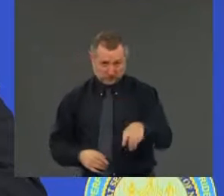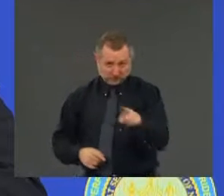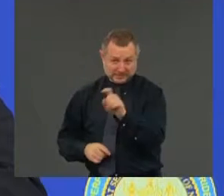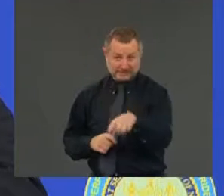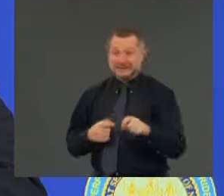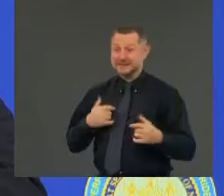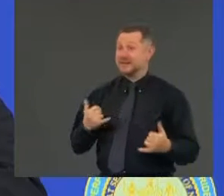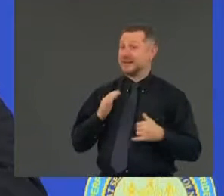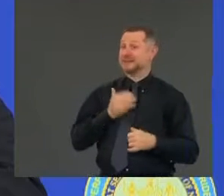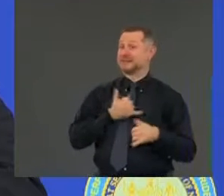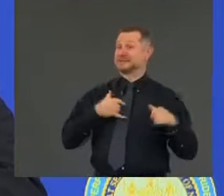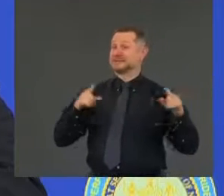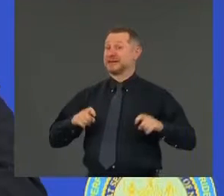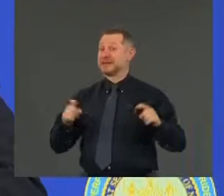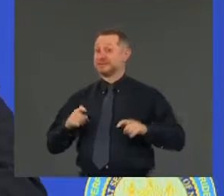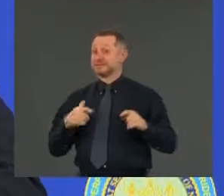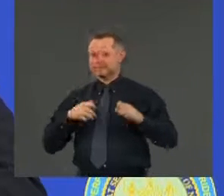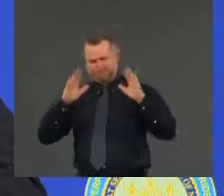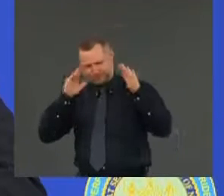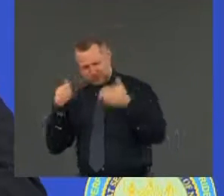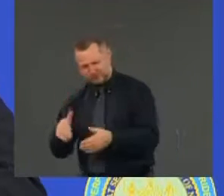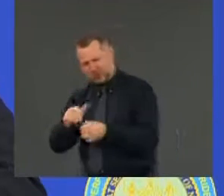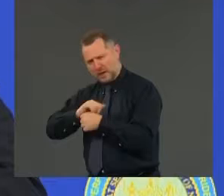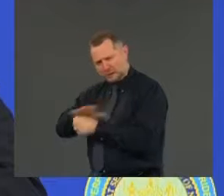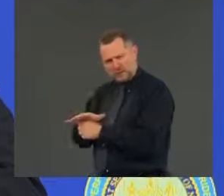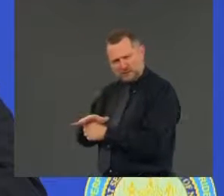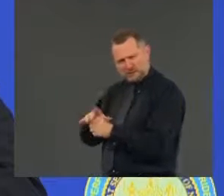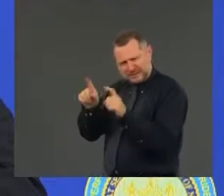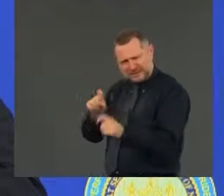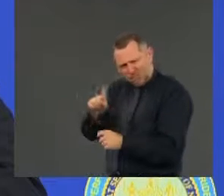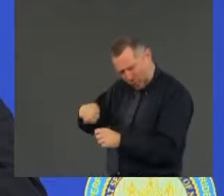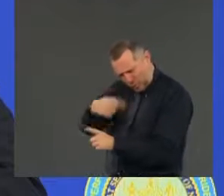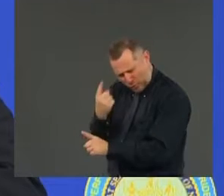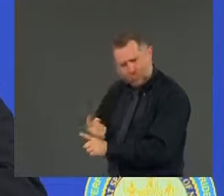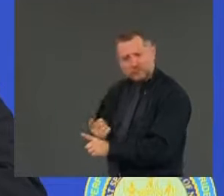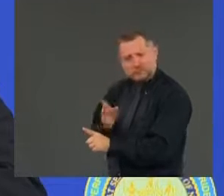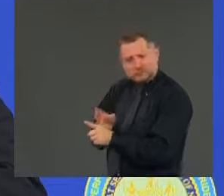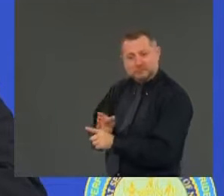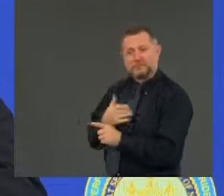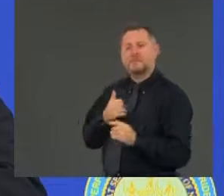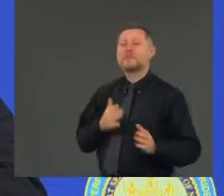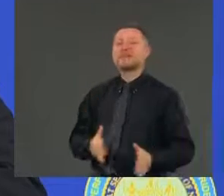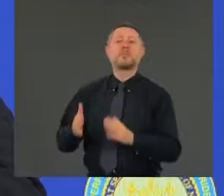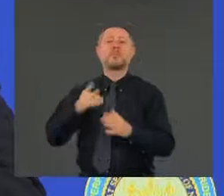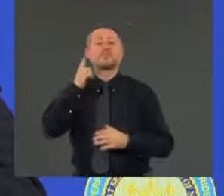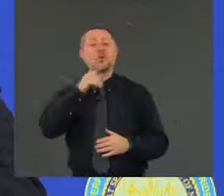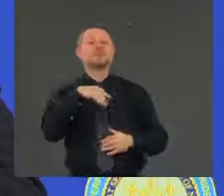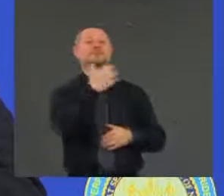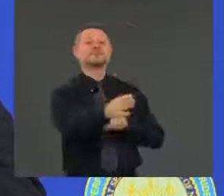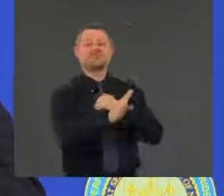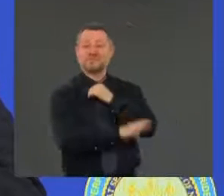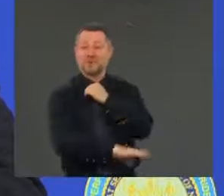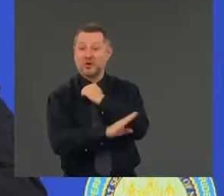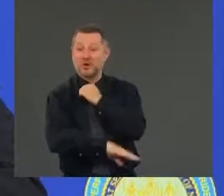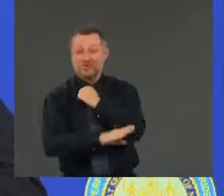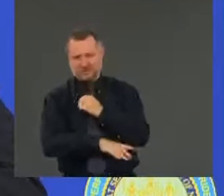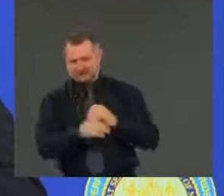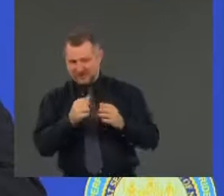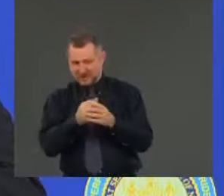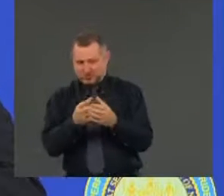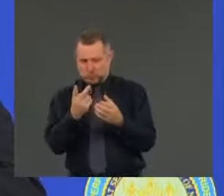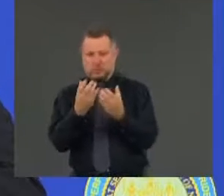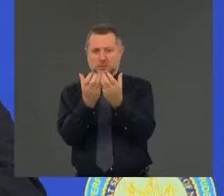the COVID tests. So we're planning for testing in the fall split between the